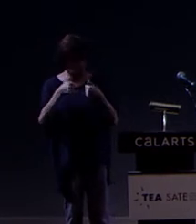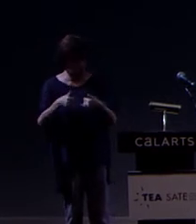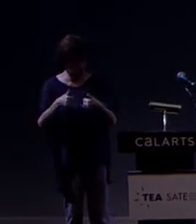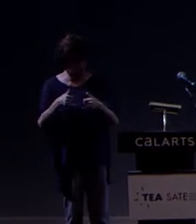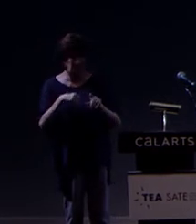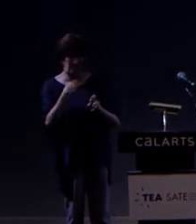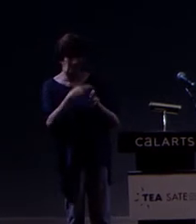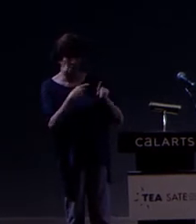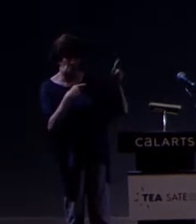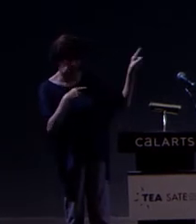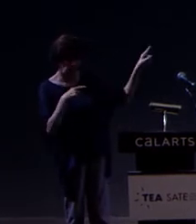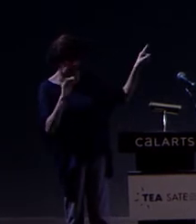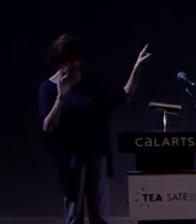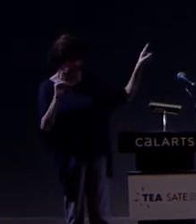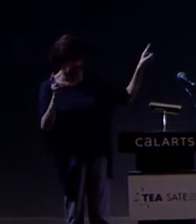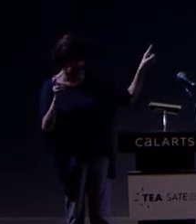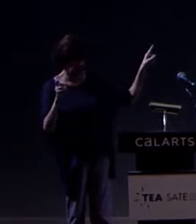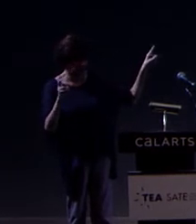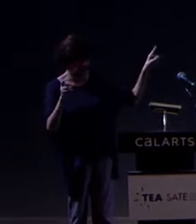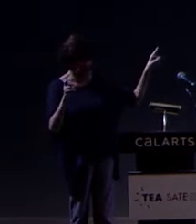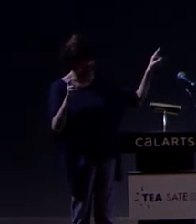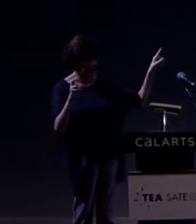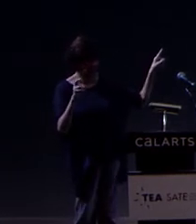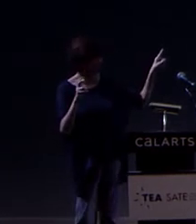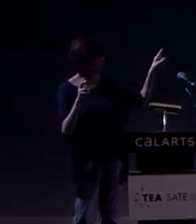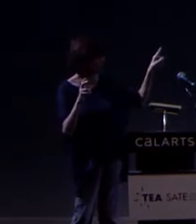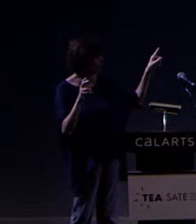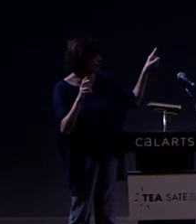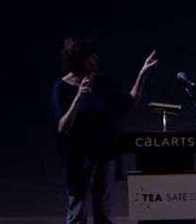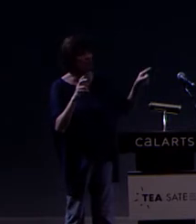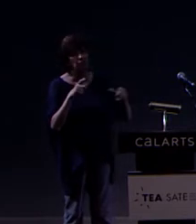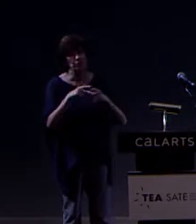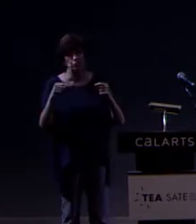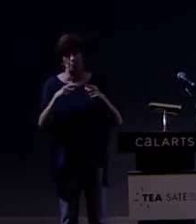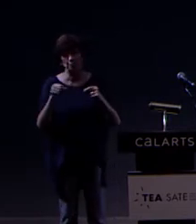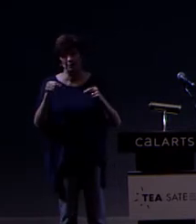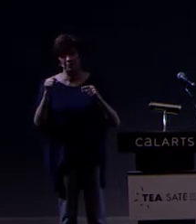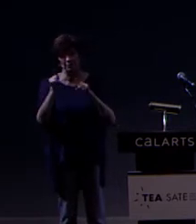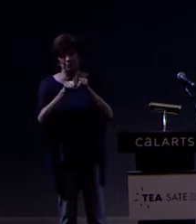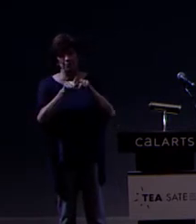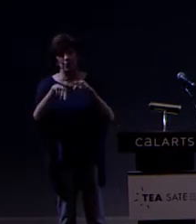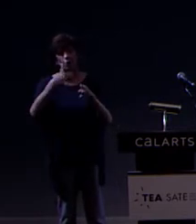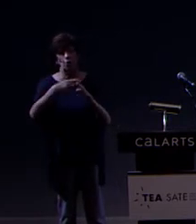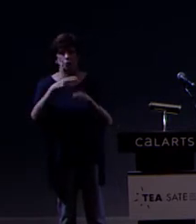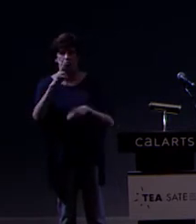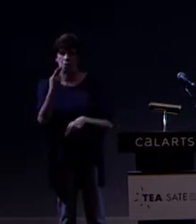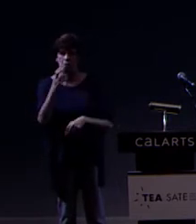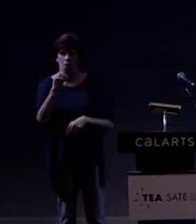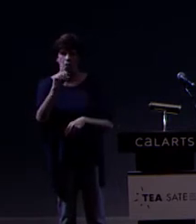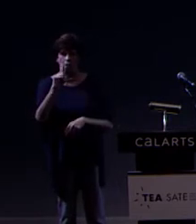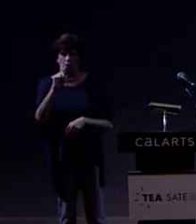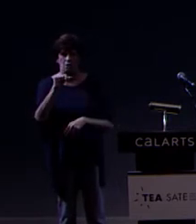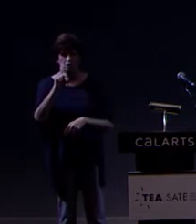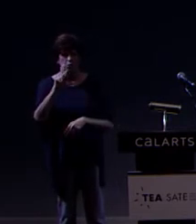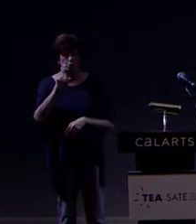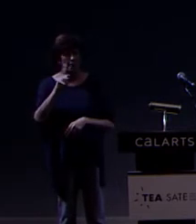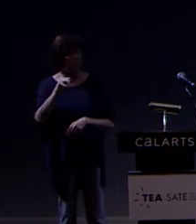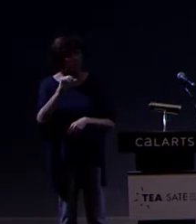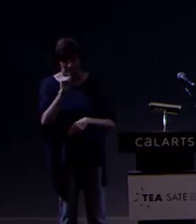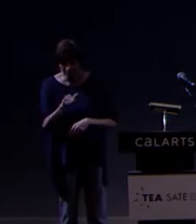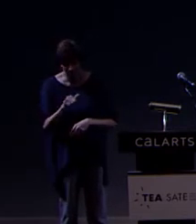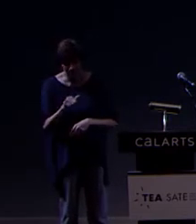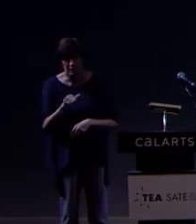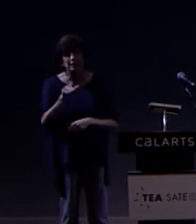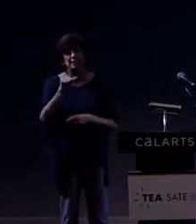this, just as the Hakone Miku, the Japanese superstar, as holograms. These are not holograms. This is